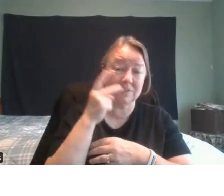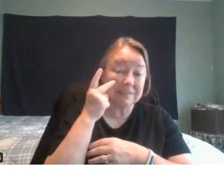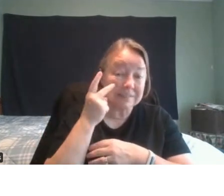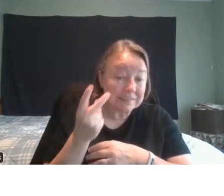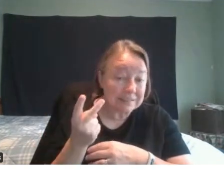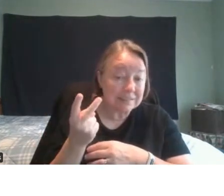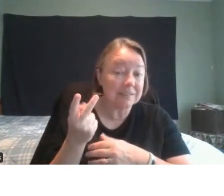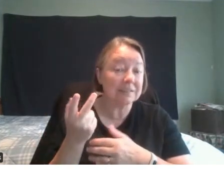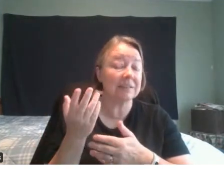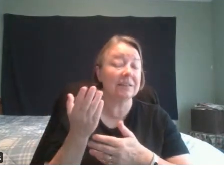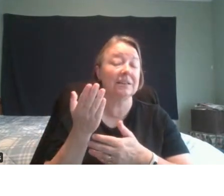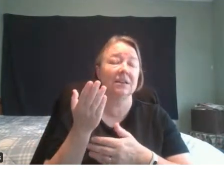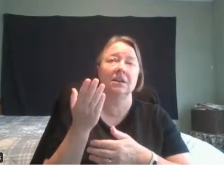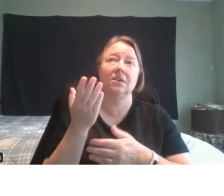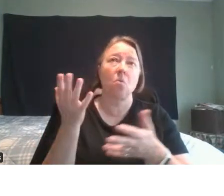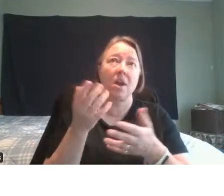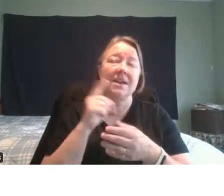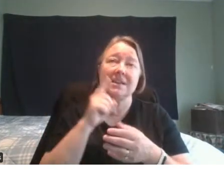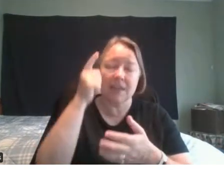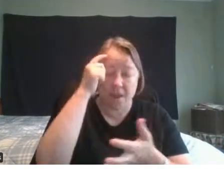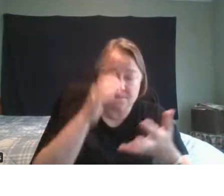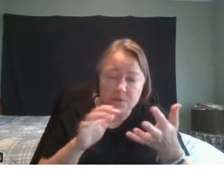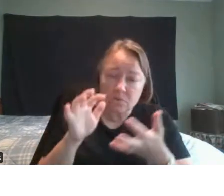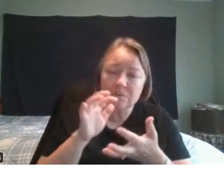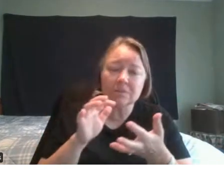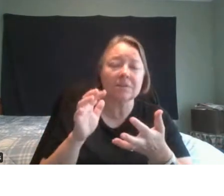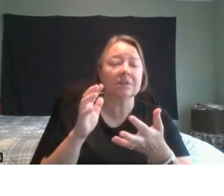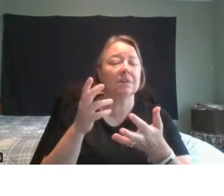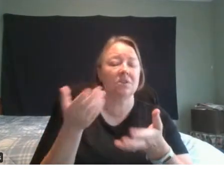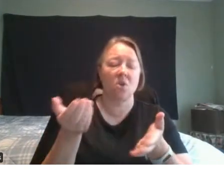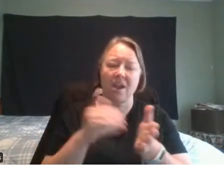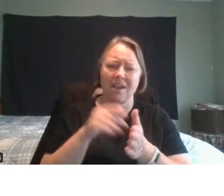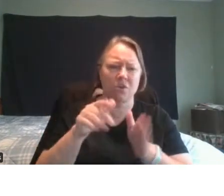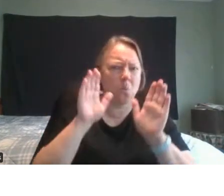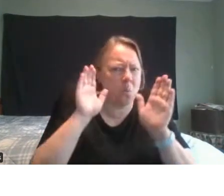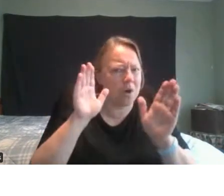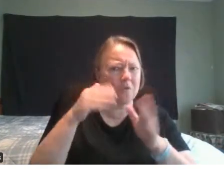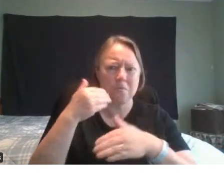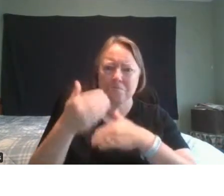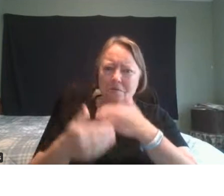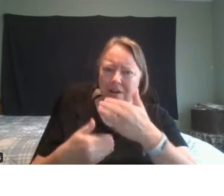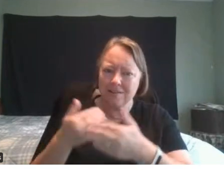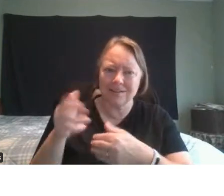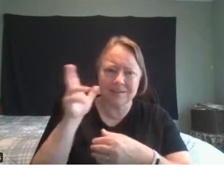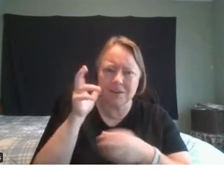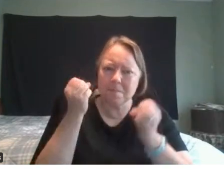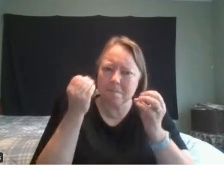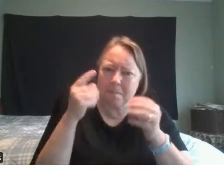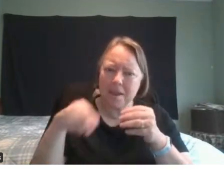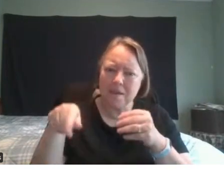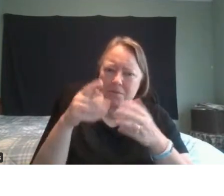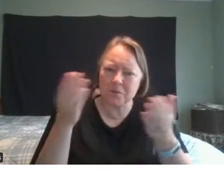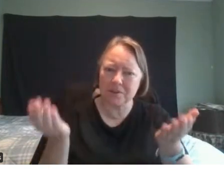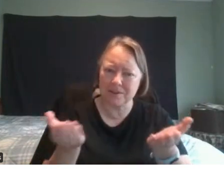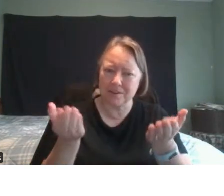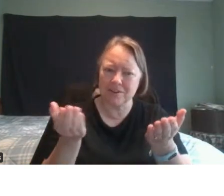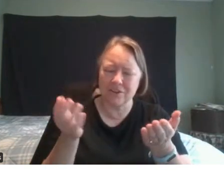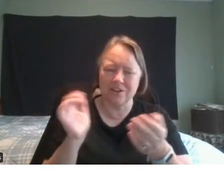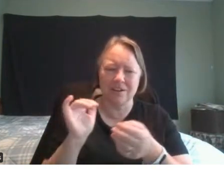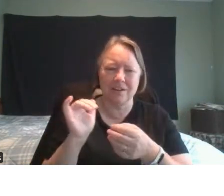Is something confusing? And it's been just, again, this wonderful process, hearing a lot of you here, like saw